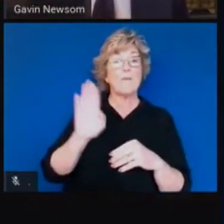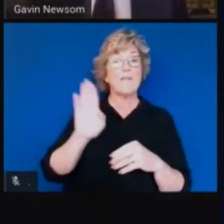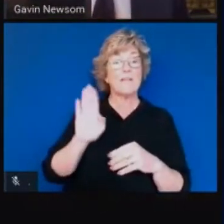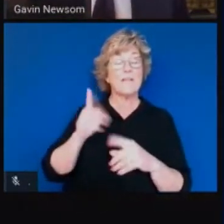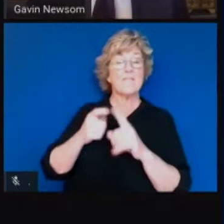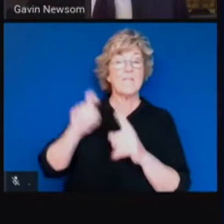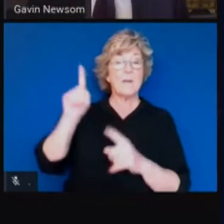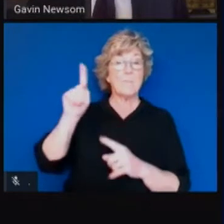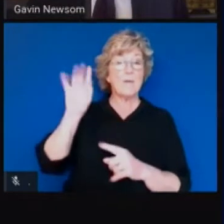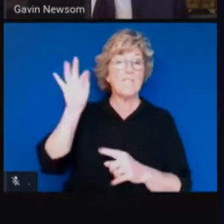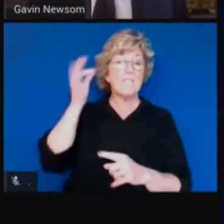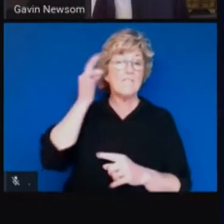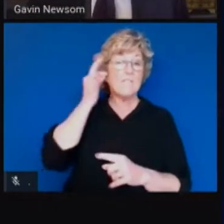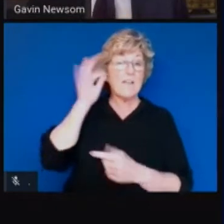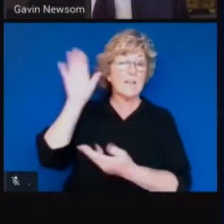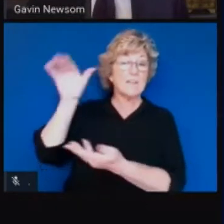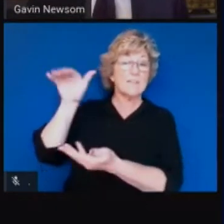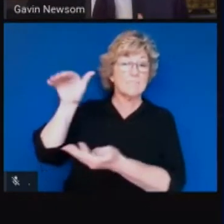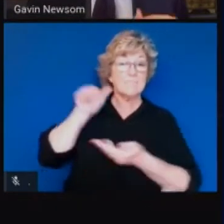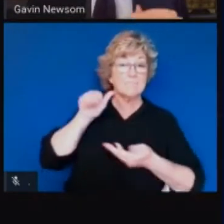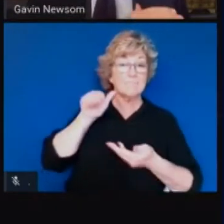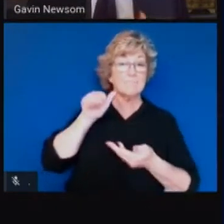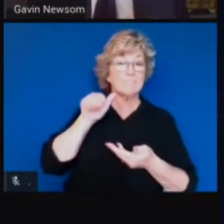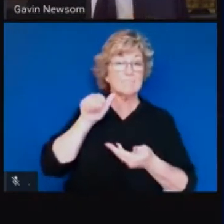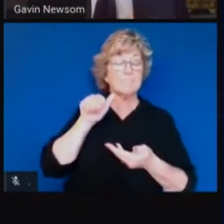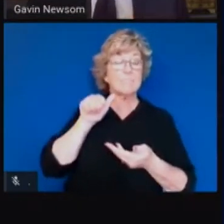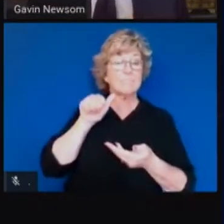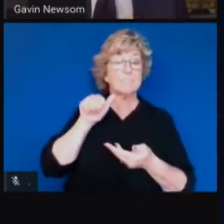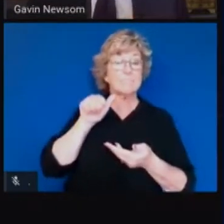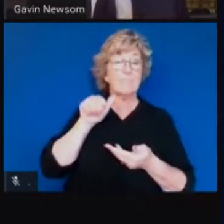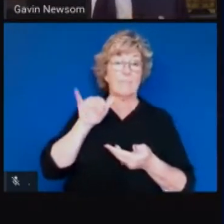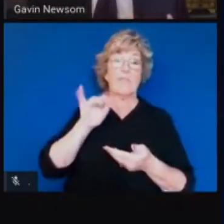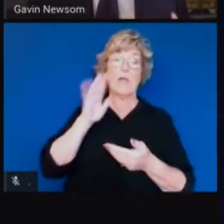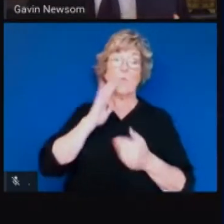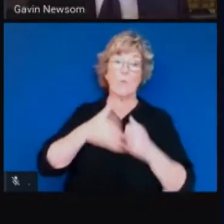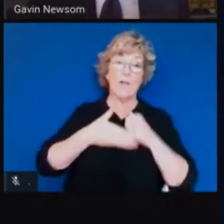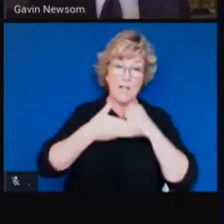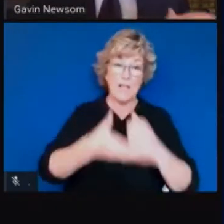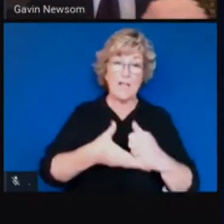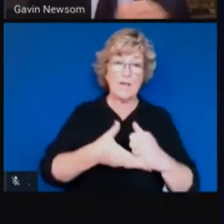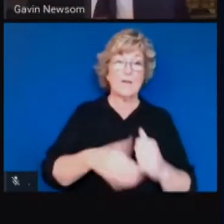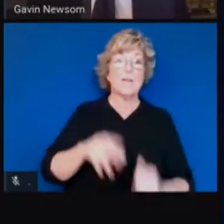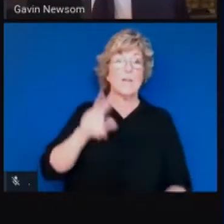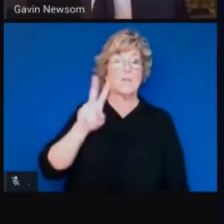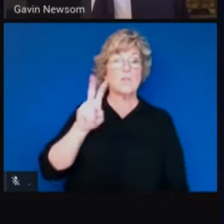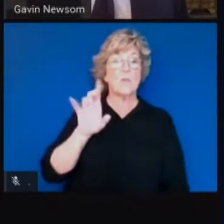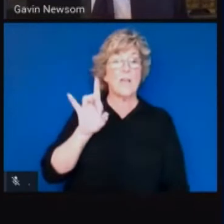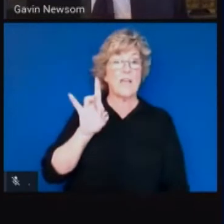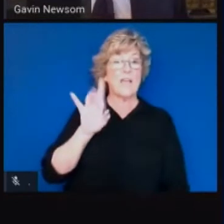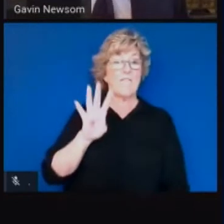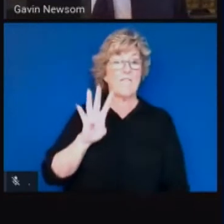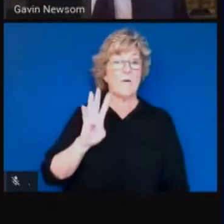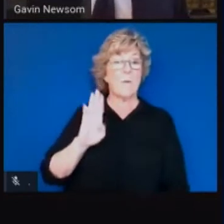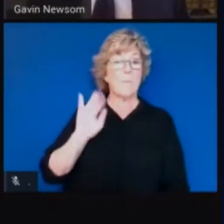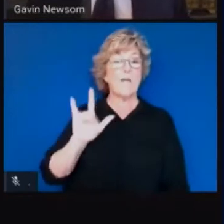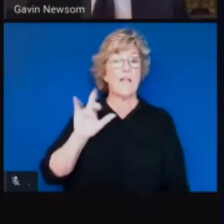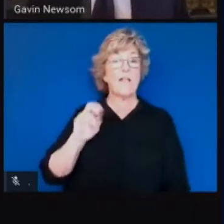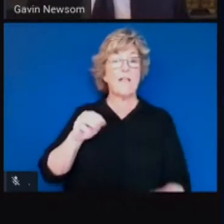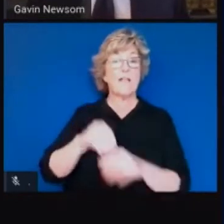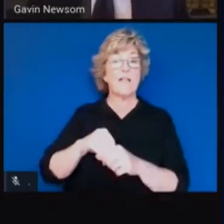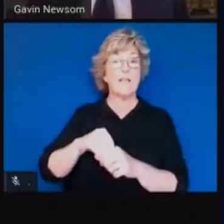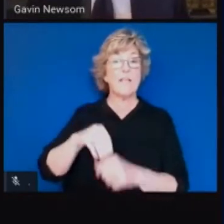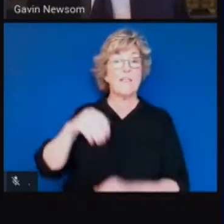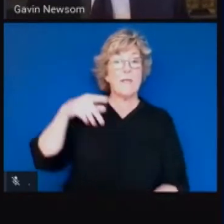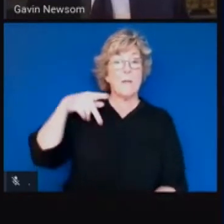business relief coming from this package will be very, very helpful. $284 billion just in the PPP program, the